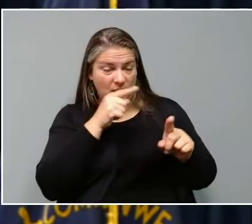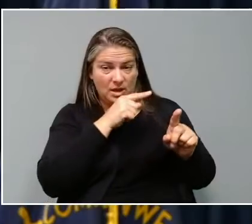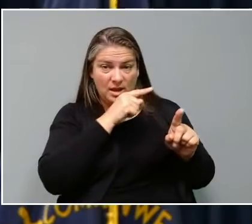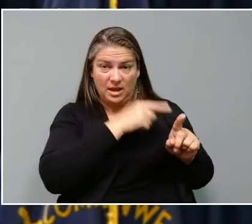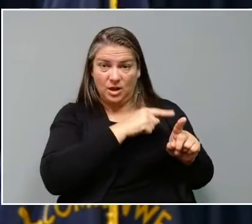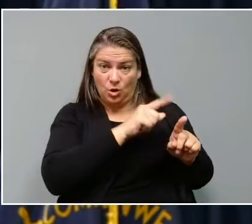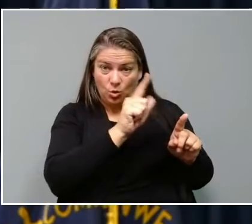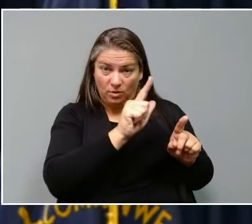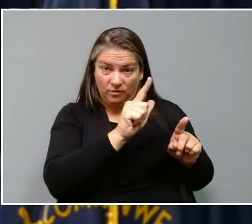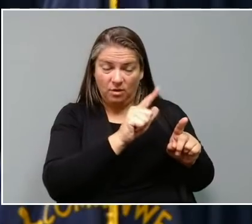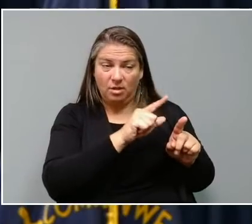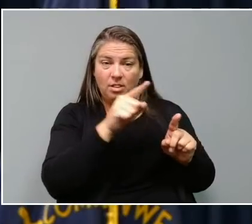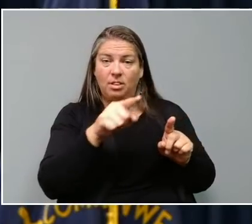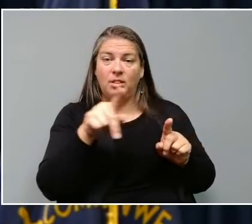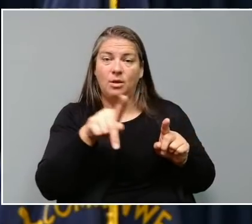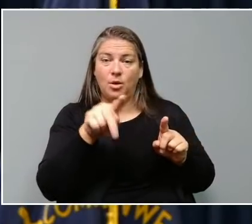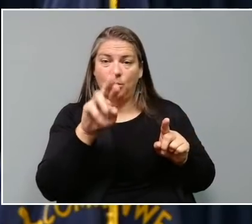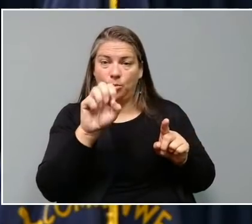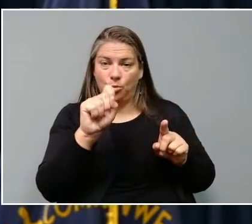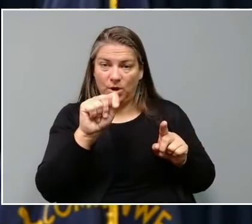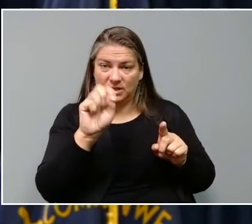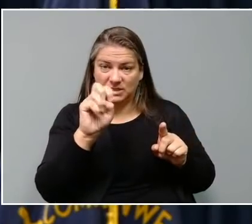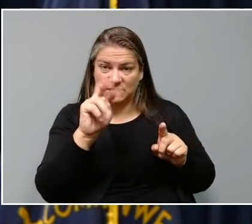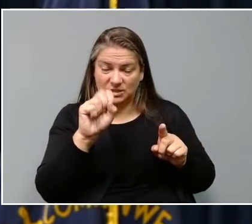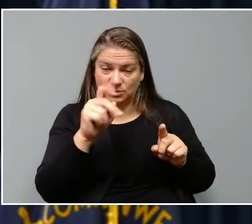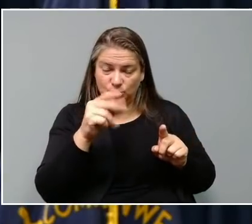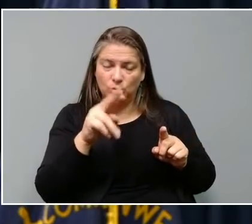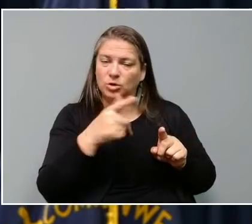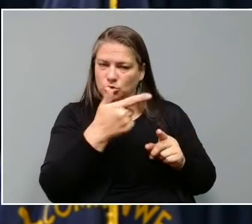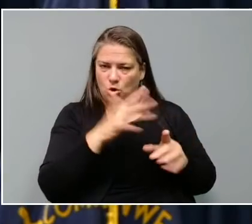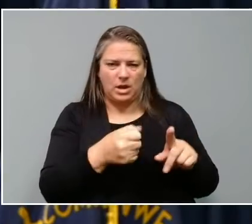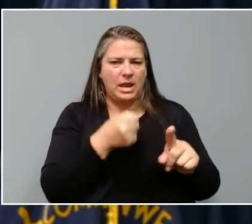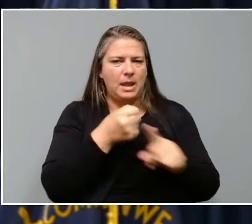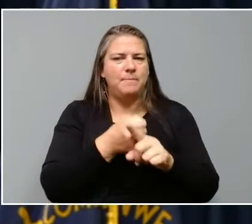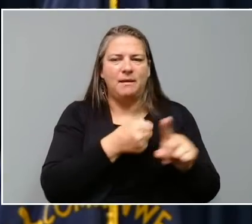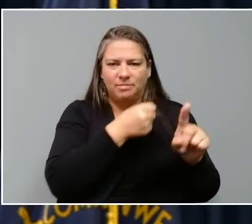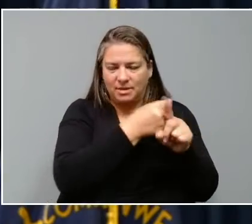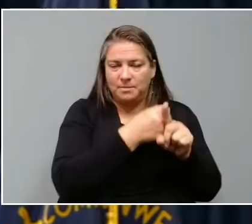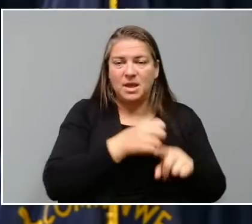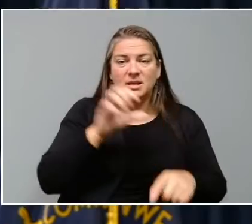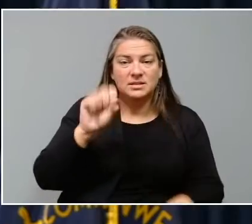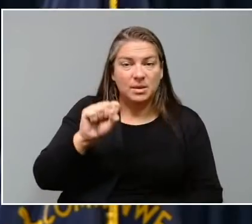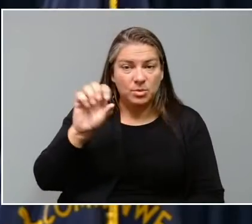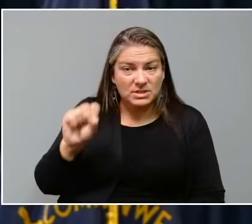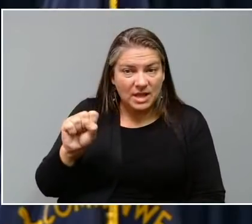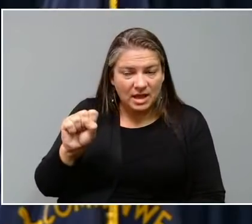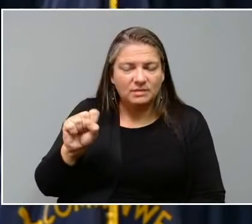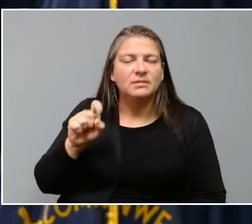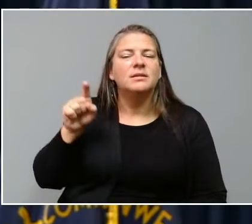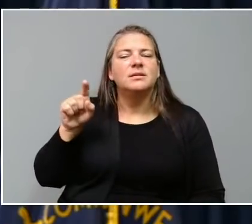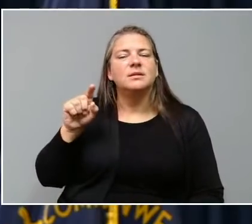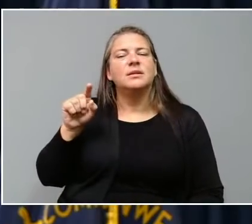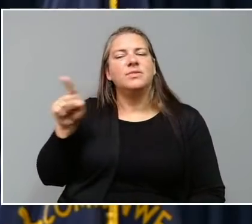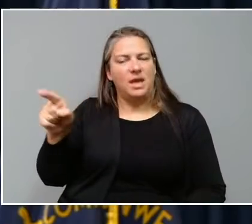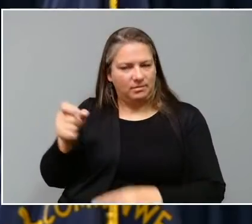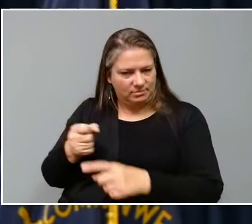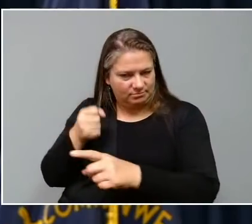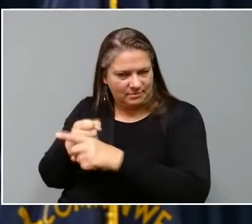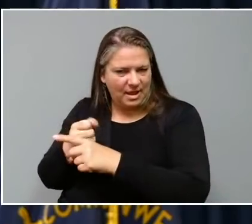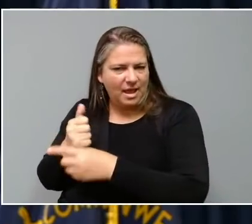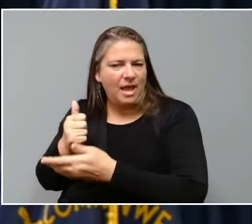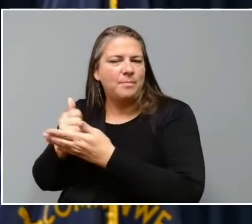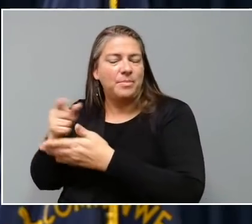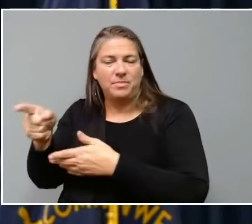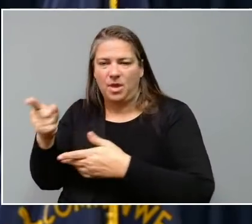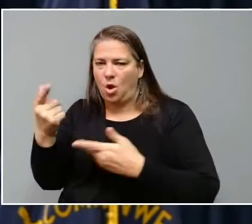impact certainly on the Somerset area. They were also ready to help with the Twin Lakes evac. They were able to do